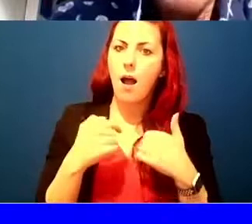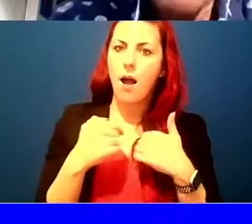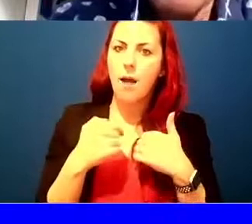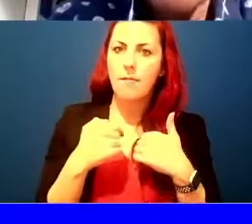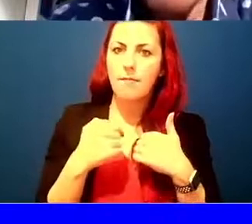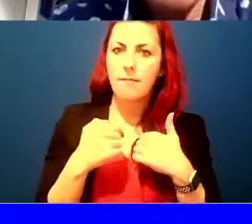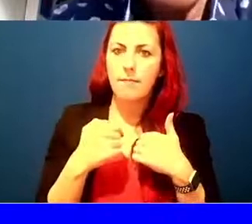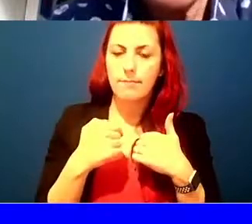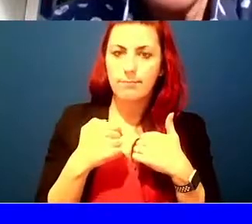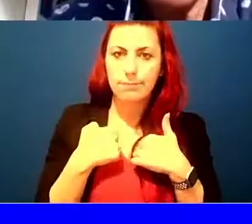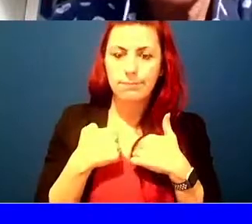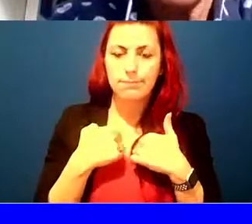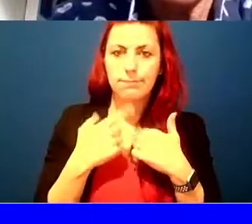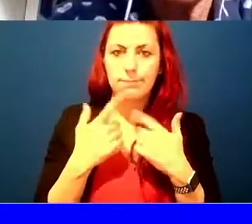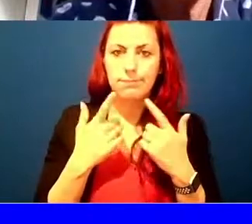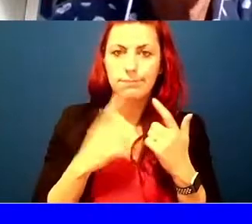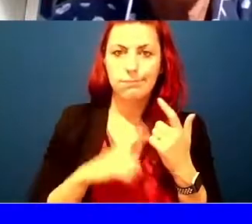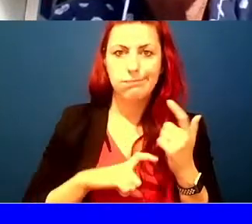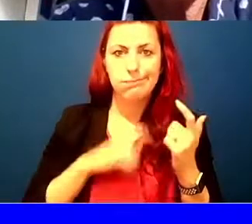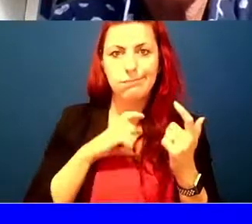am very confident that